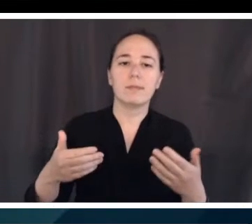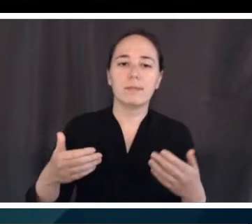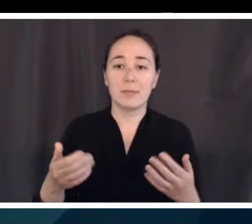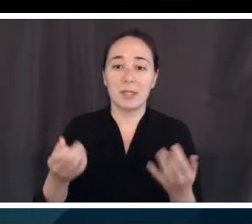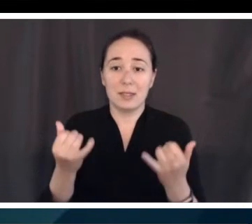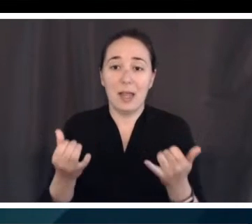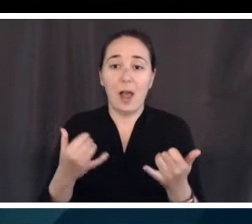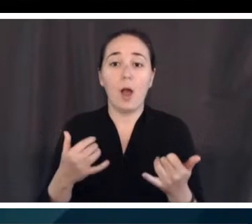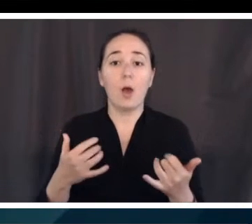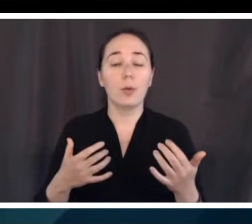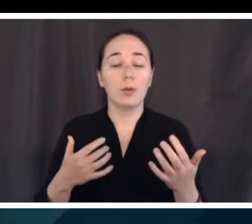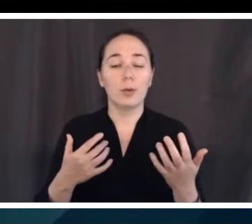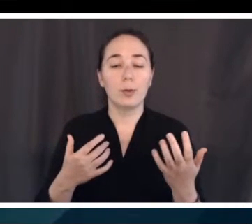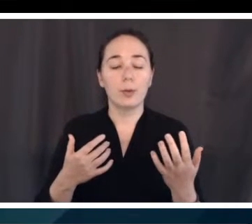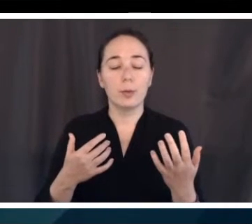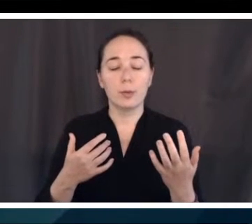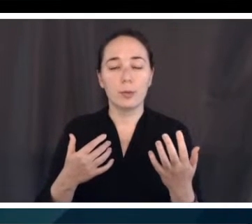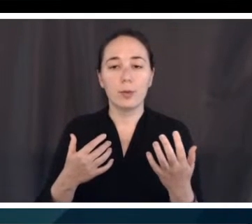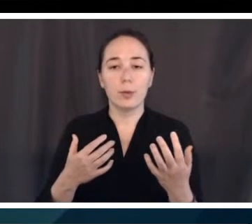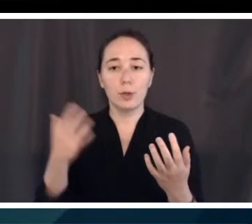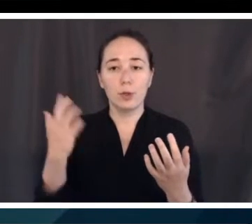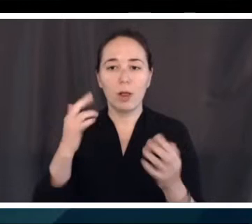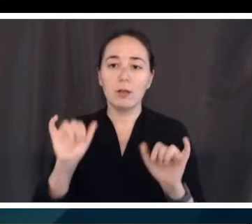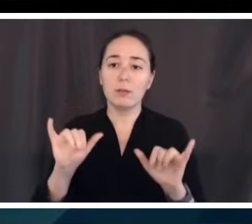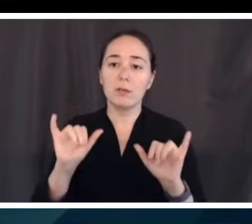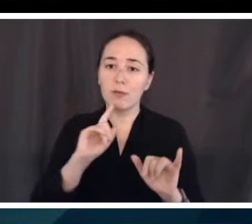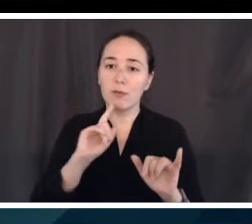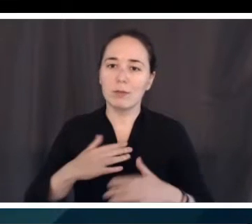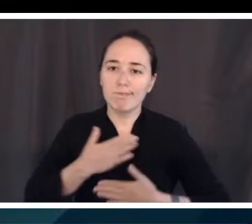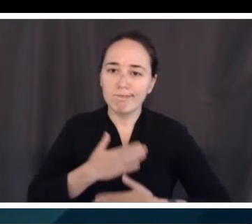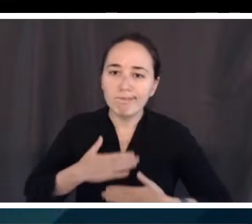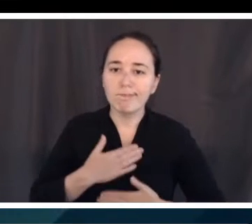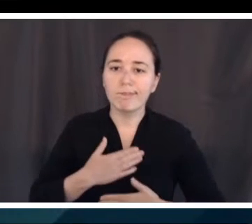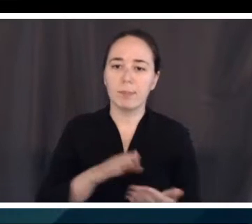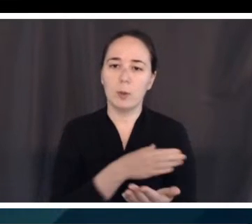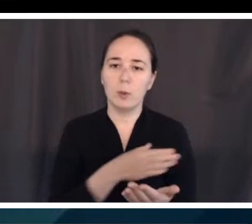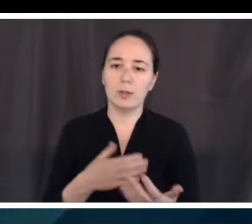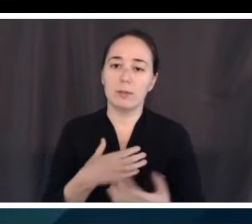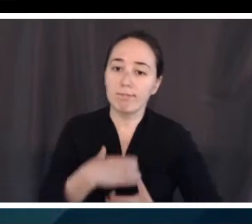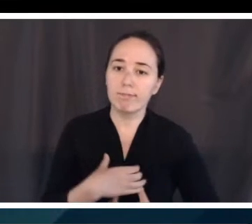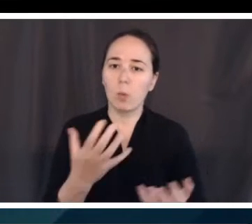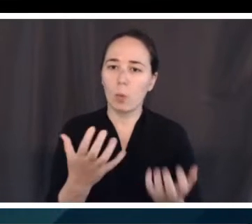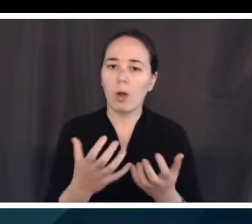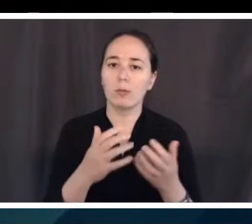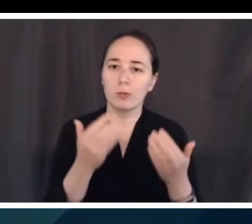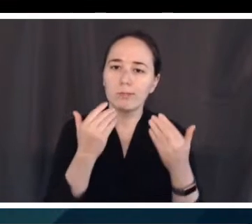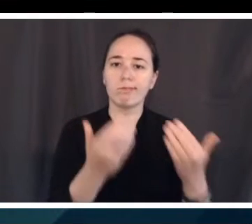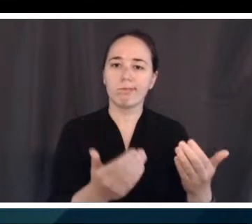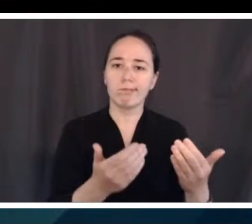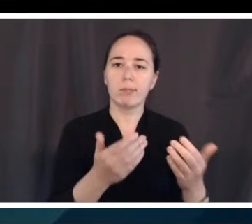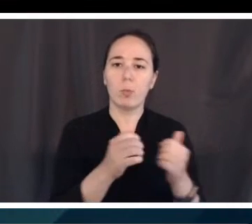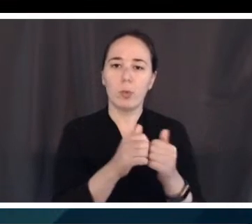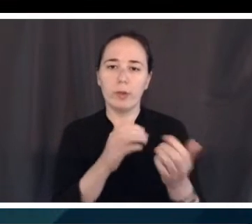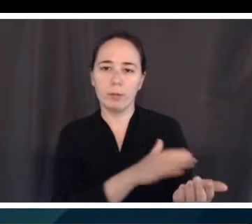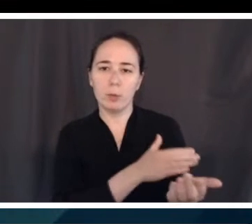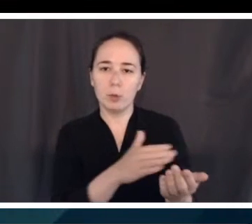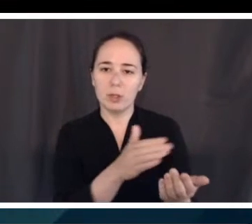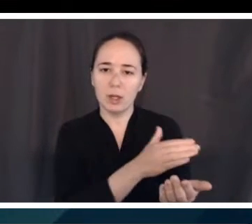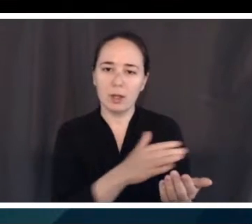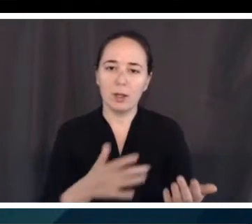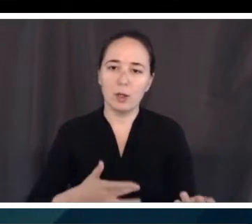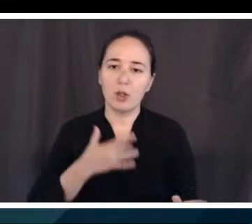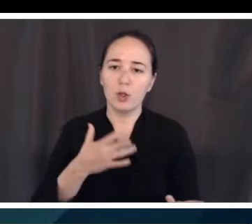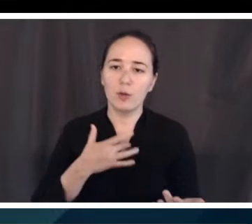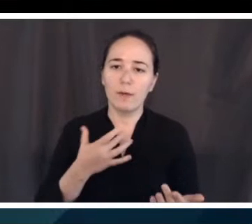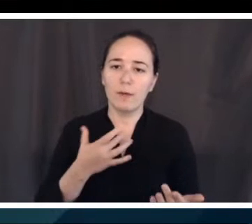like found your passion for music, and you're really kind of more invested in it once you really kind of find